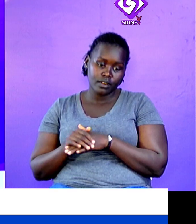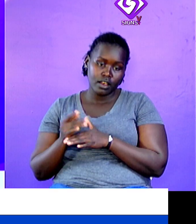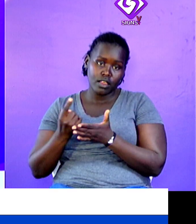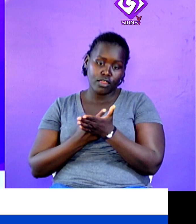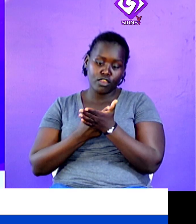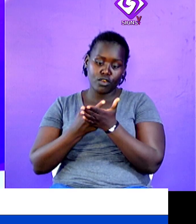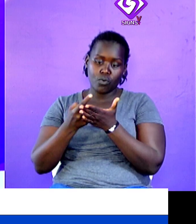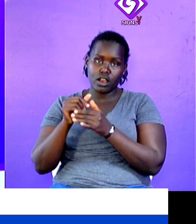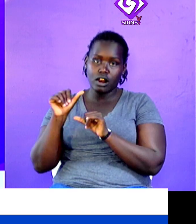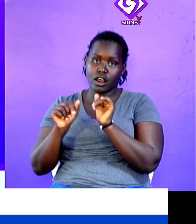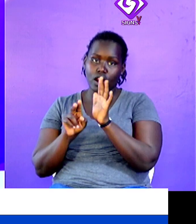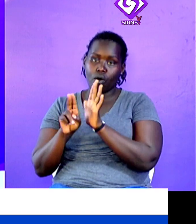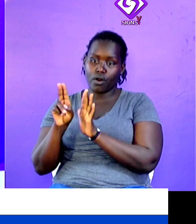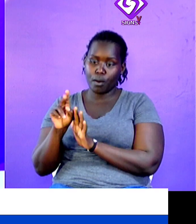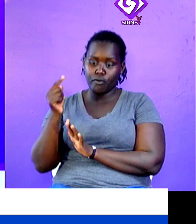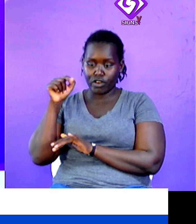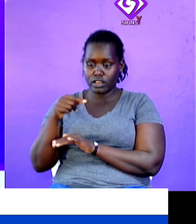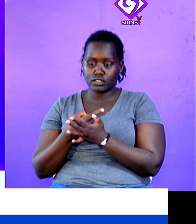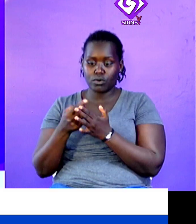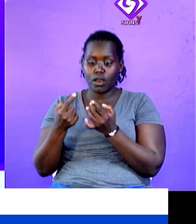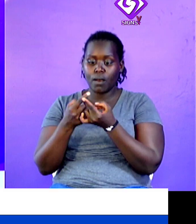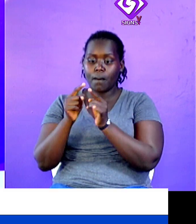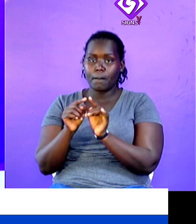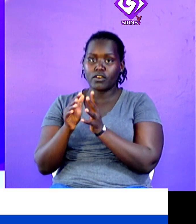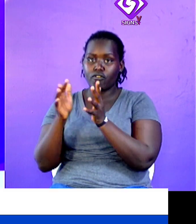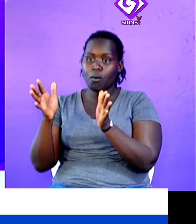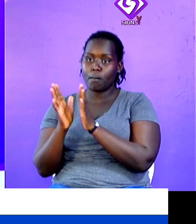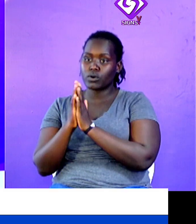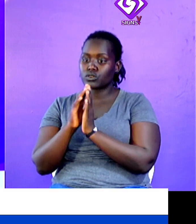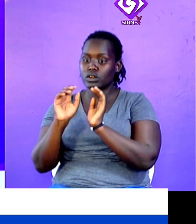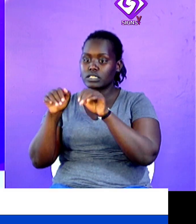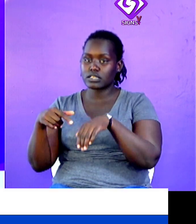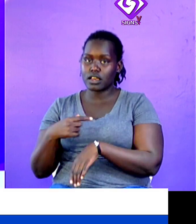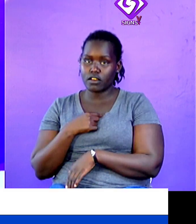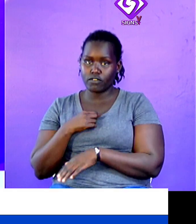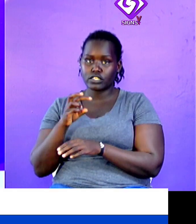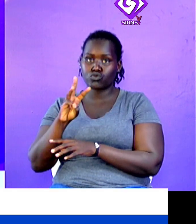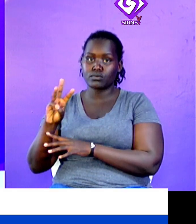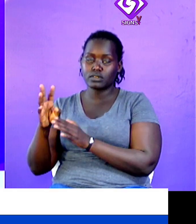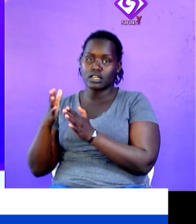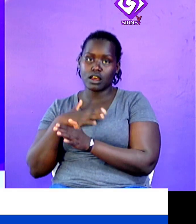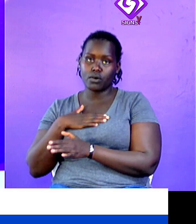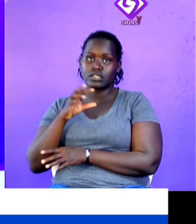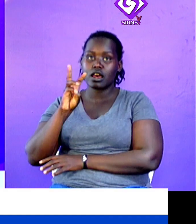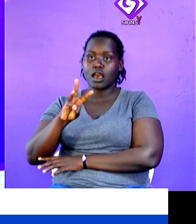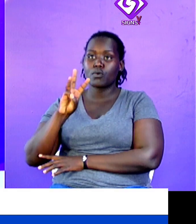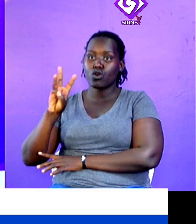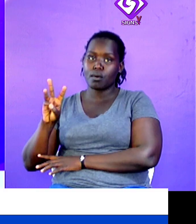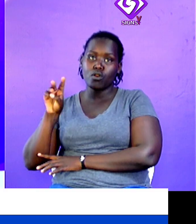Weekly roundup for this week, but of course for more stories you can visit our website is